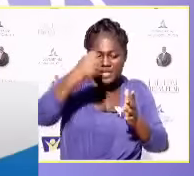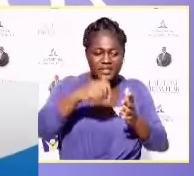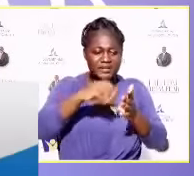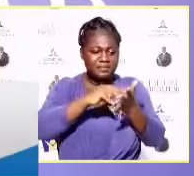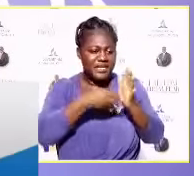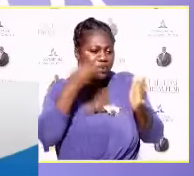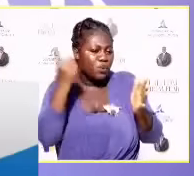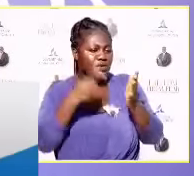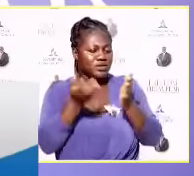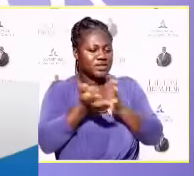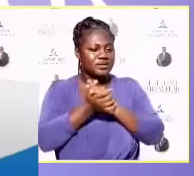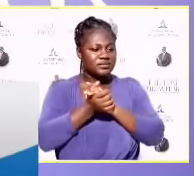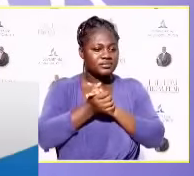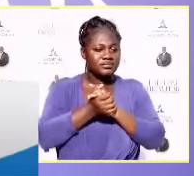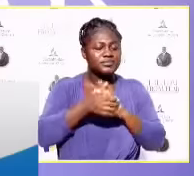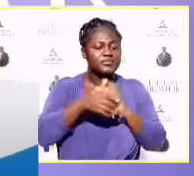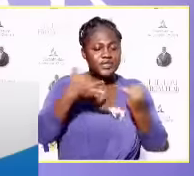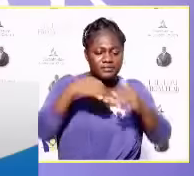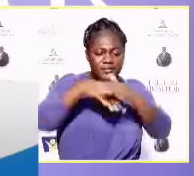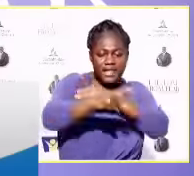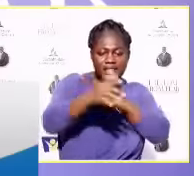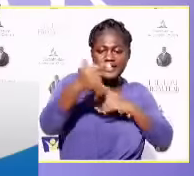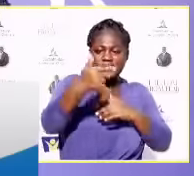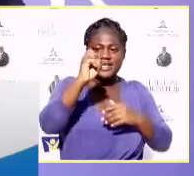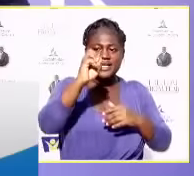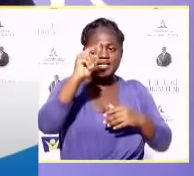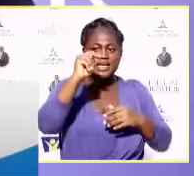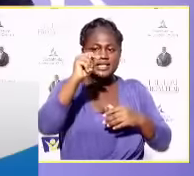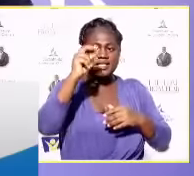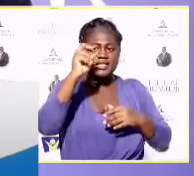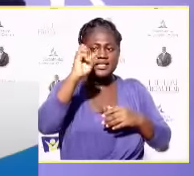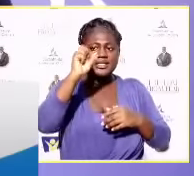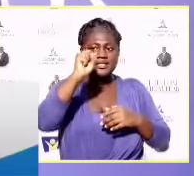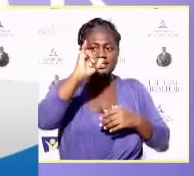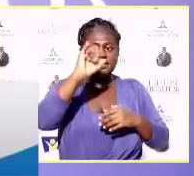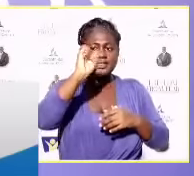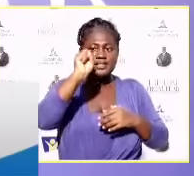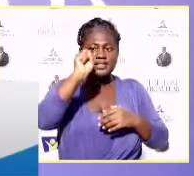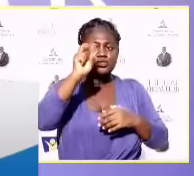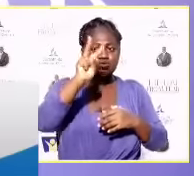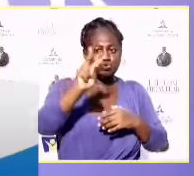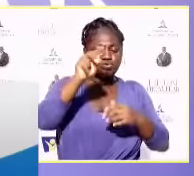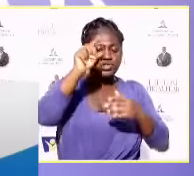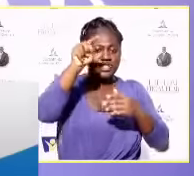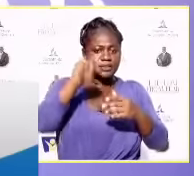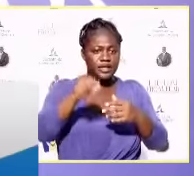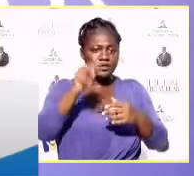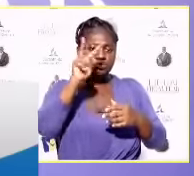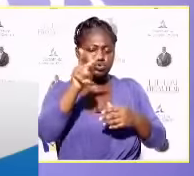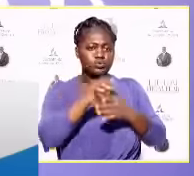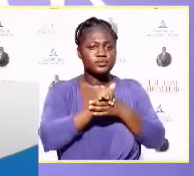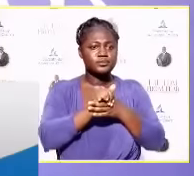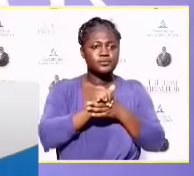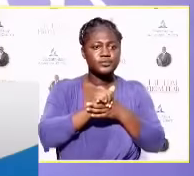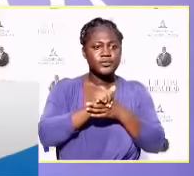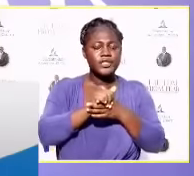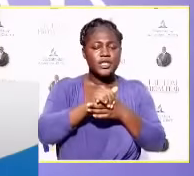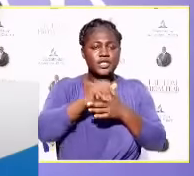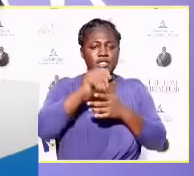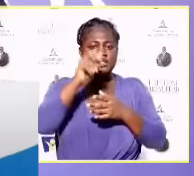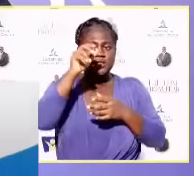5. Go to Genesis chapter 2, let's read verse 9. Genesis 2, verse 9.